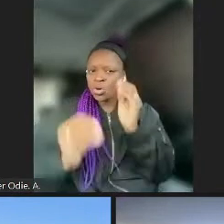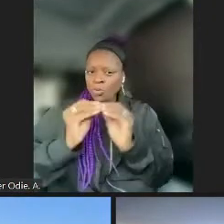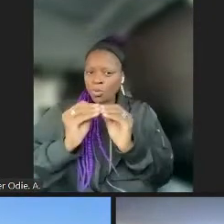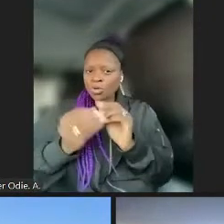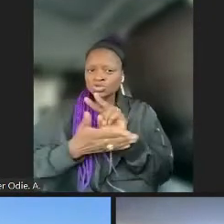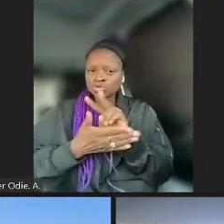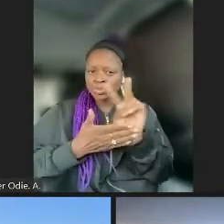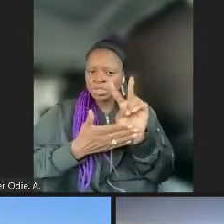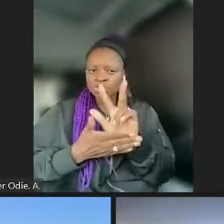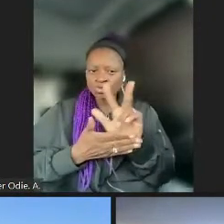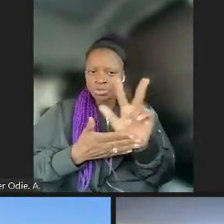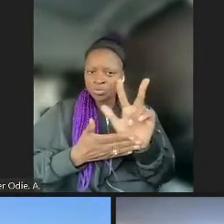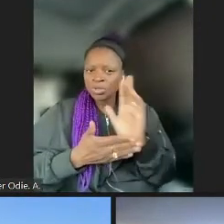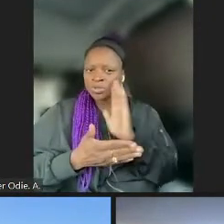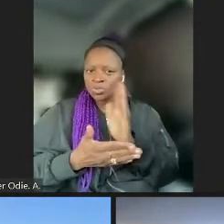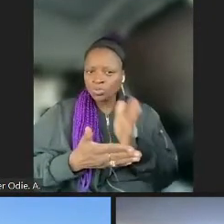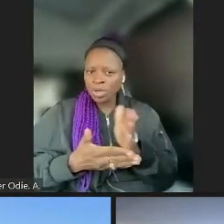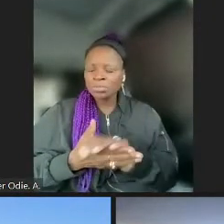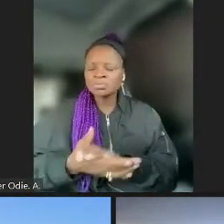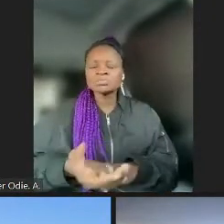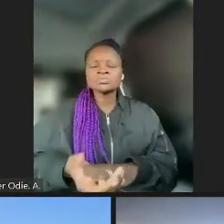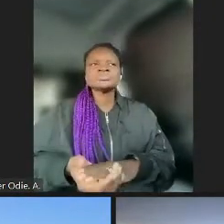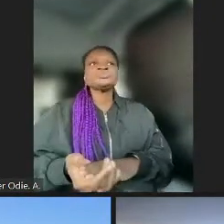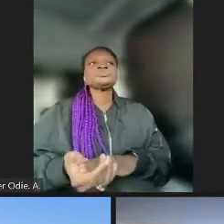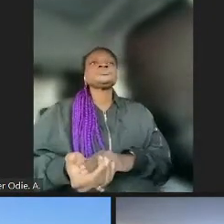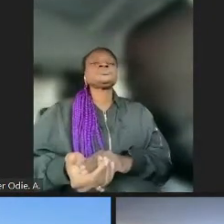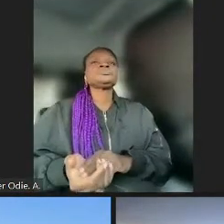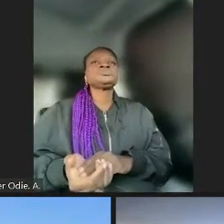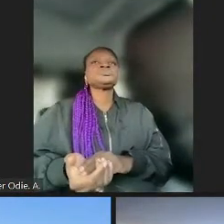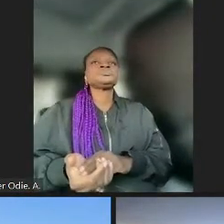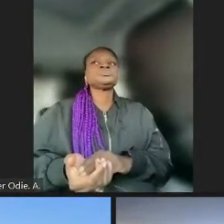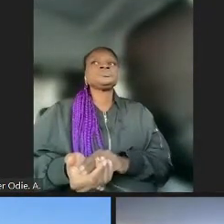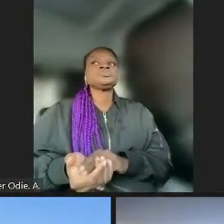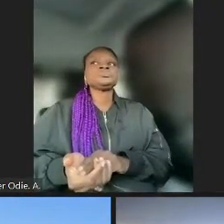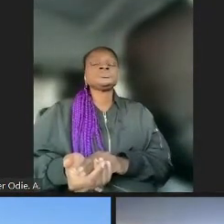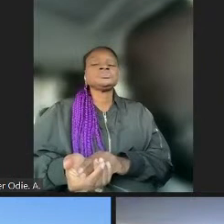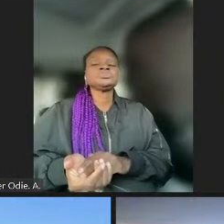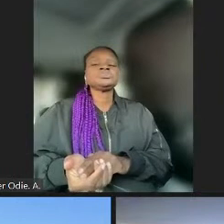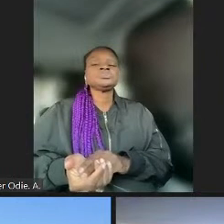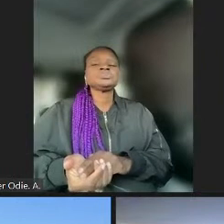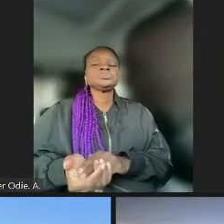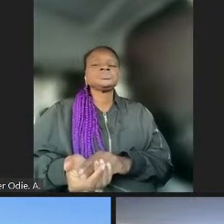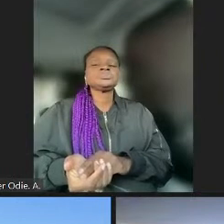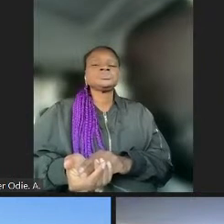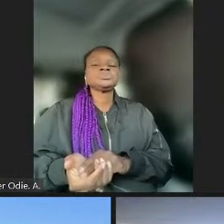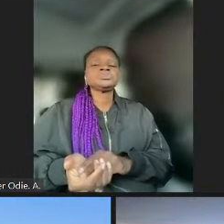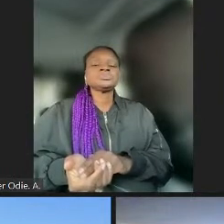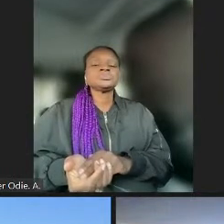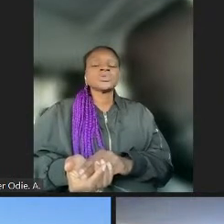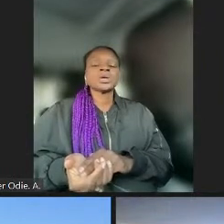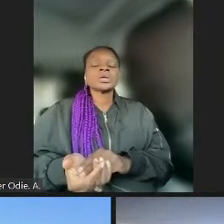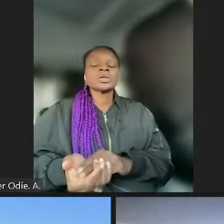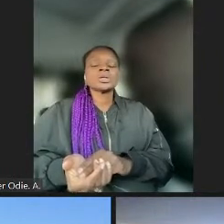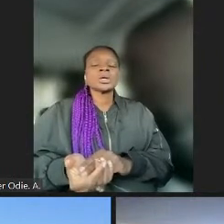Okay, and another of our viewers asked a question that's on the minds of many that we've been receiving this week.